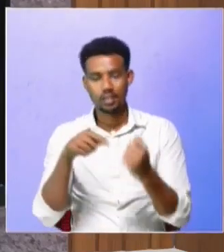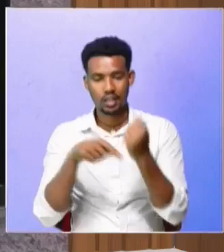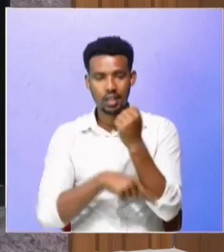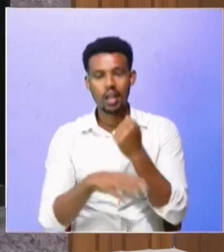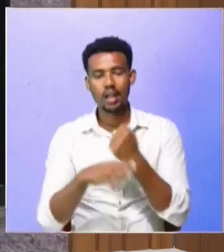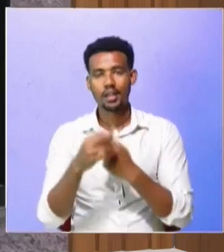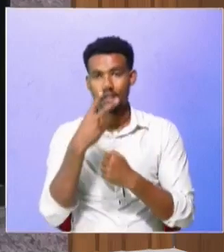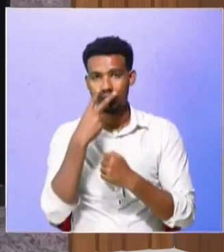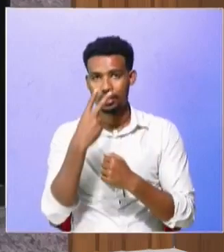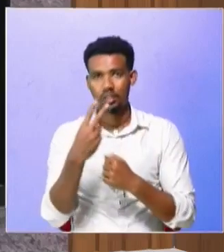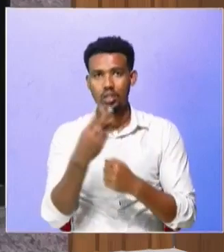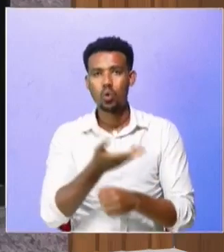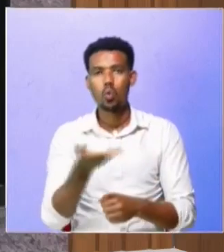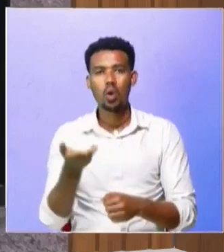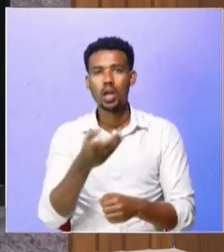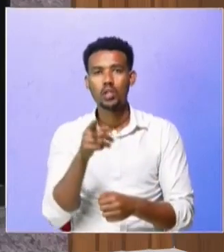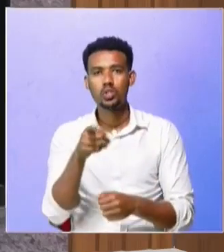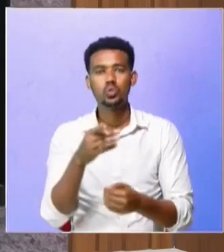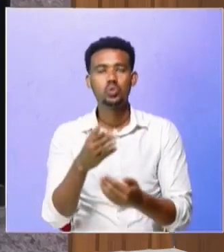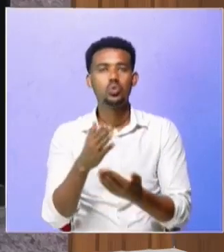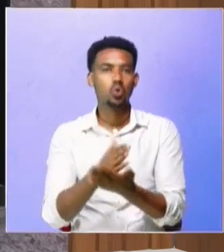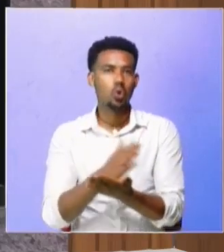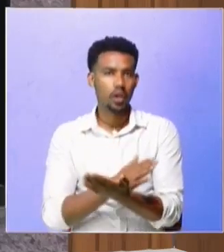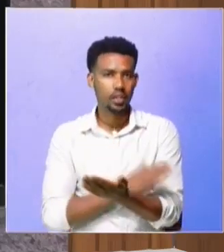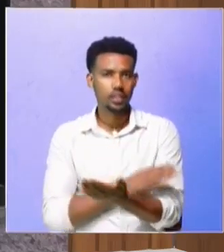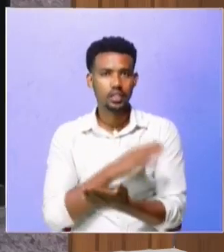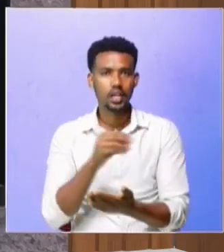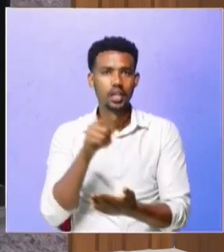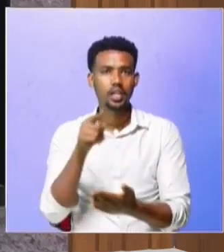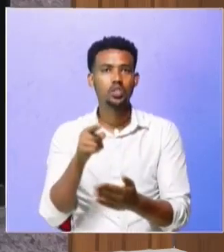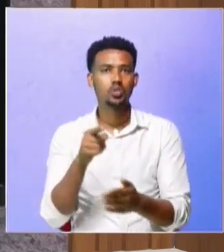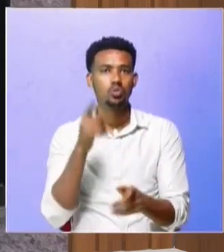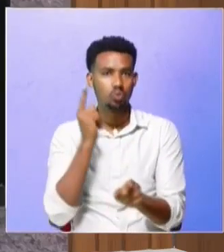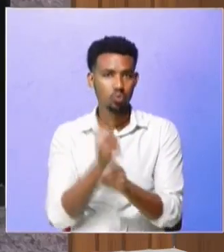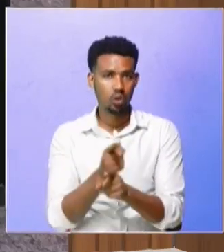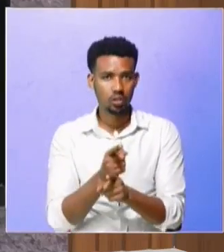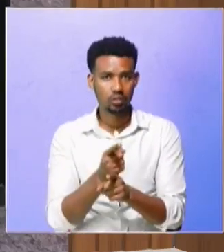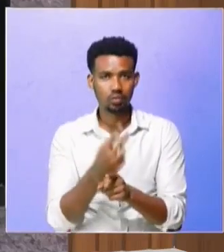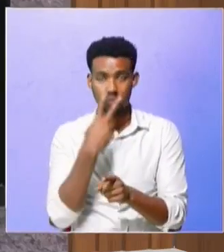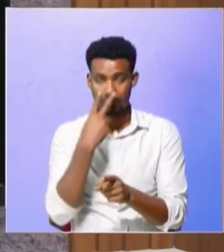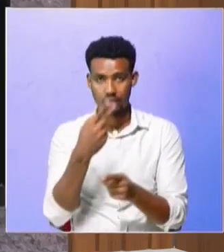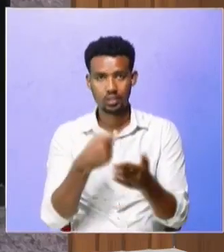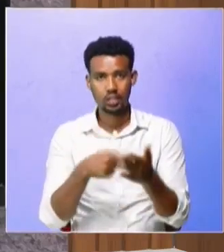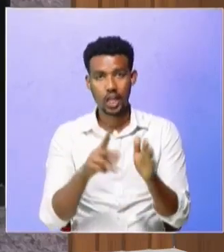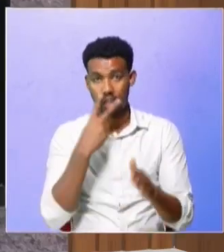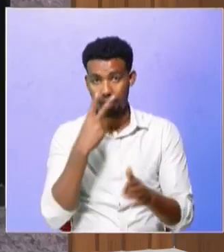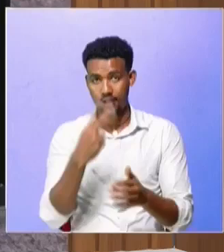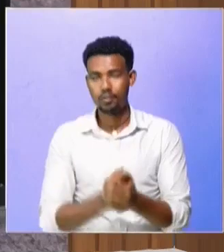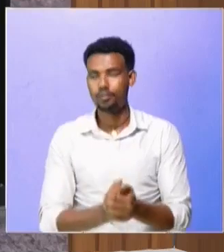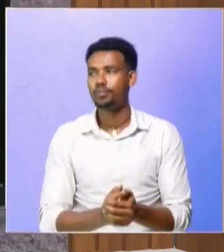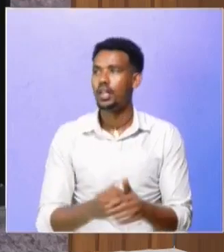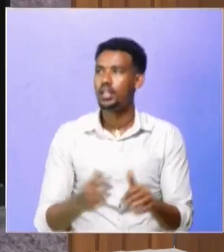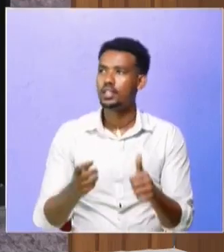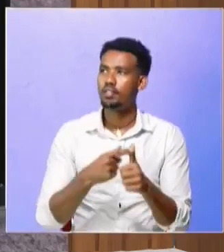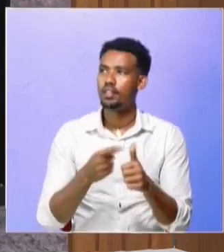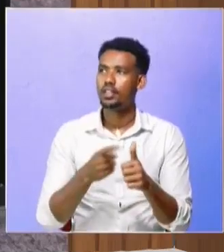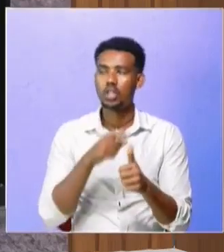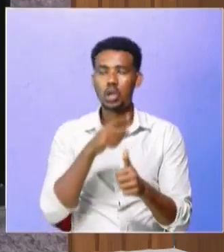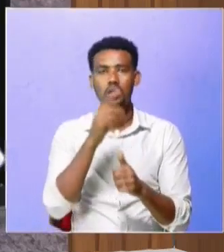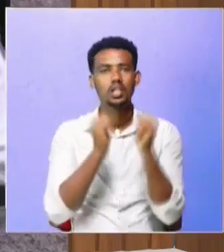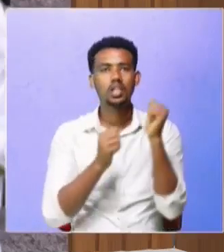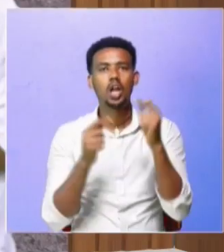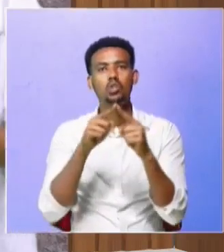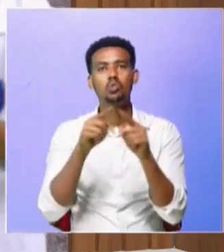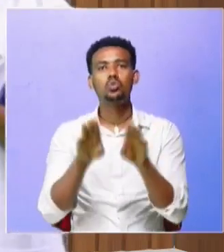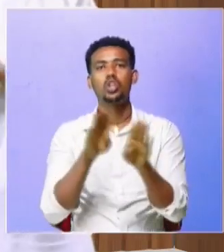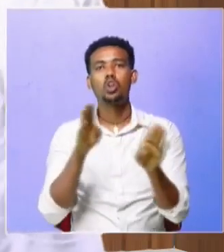see where you need corrections and where you actually did really well. So the first one, he ran to the door. So